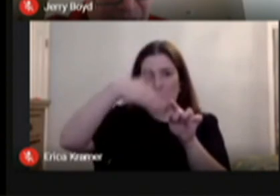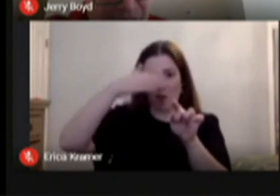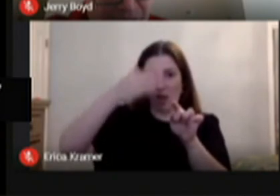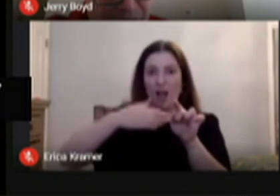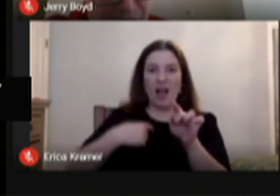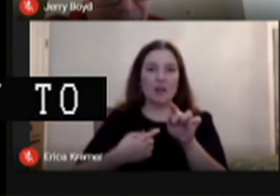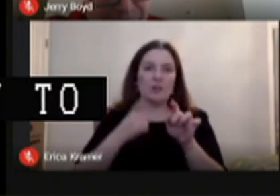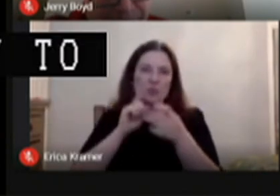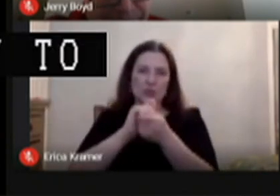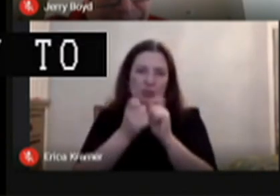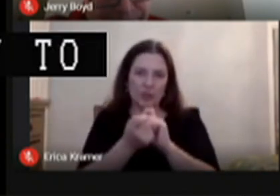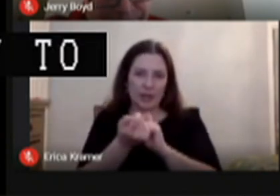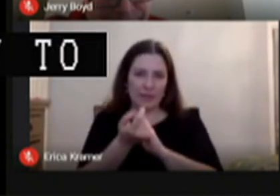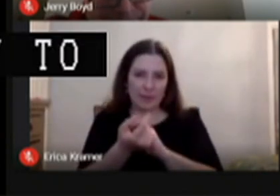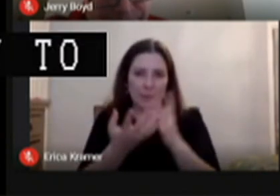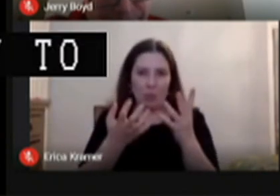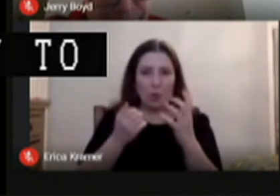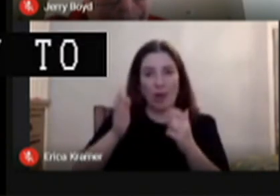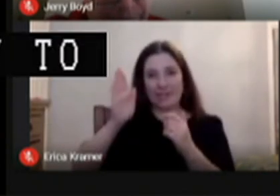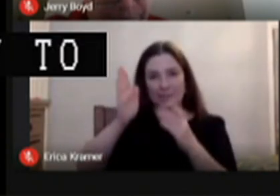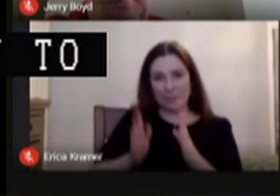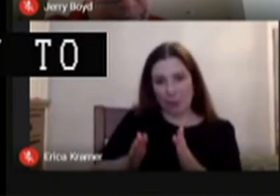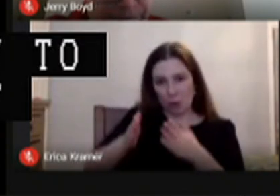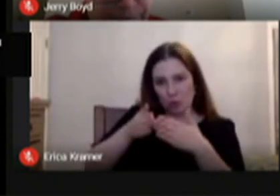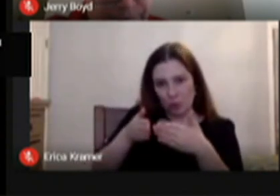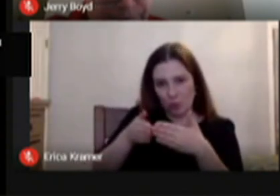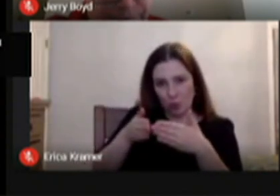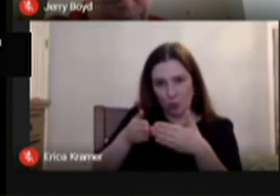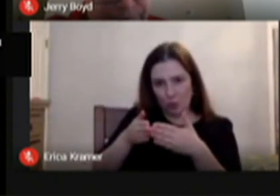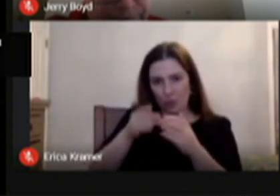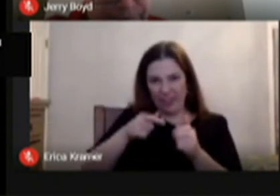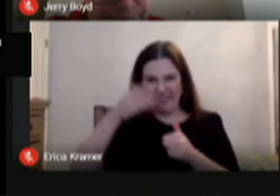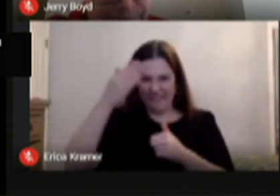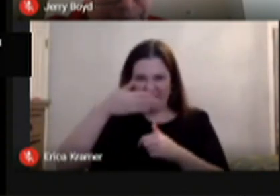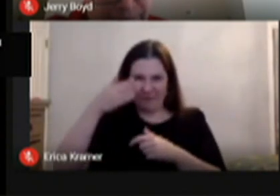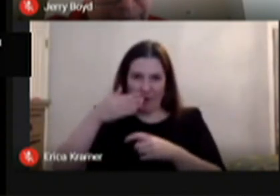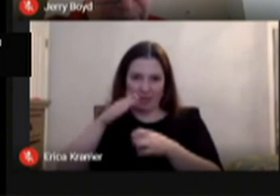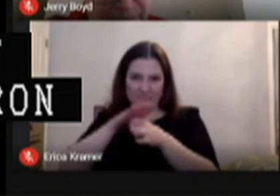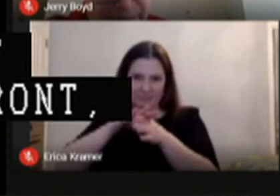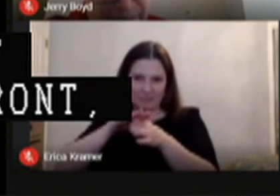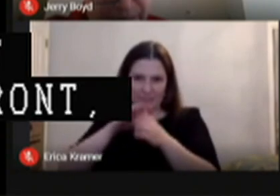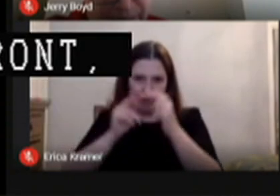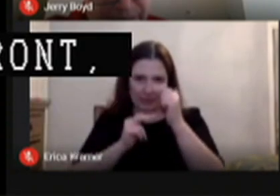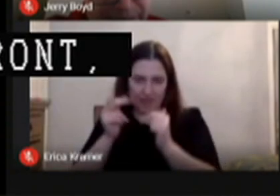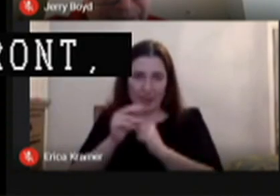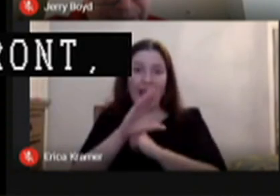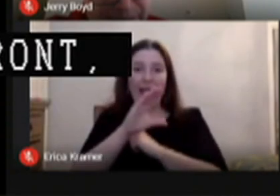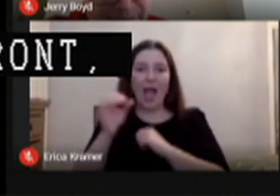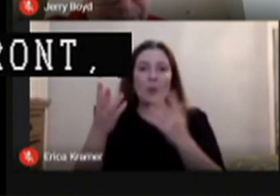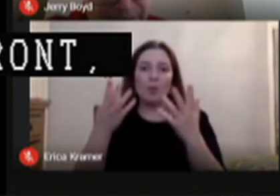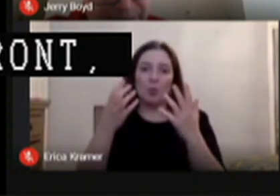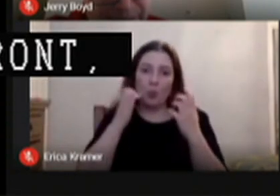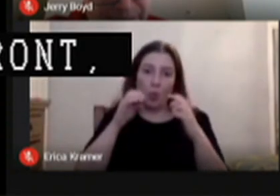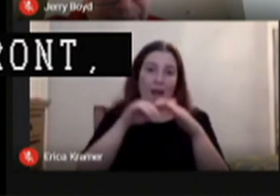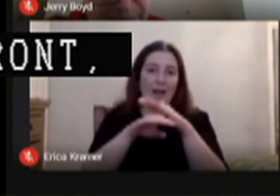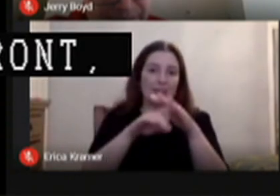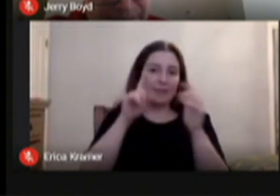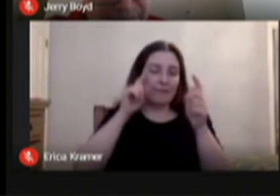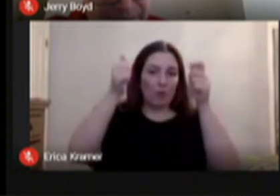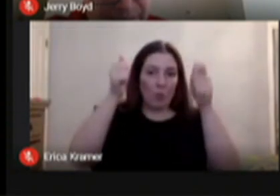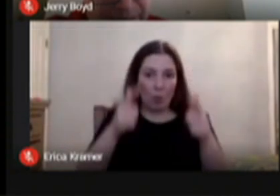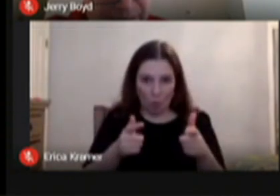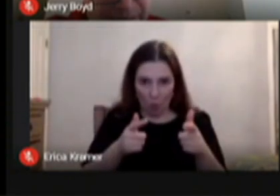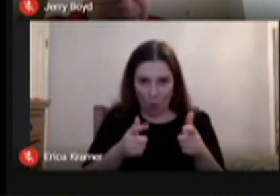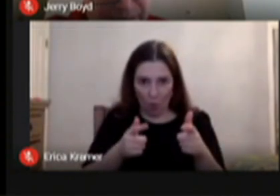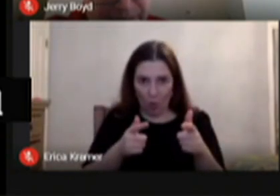great speaker's corner at the front entry of the building and accessible access, universally accessible access to the main entry as well as up to the 4th